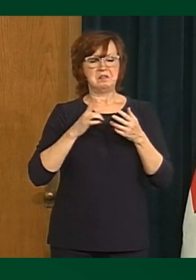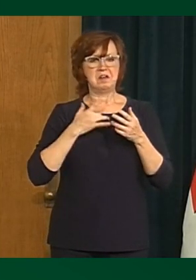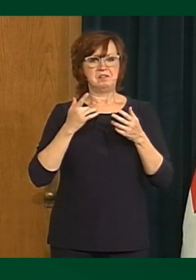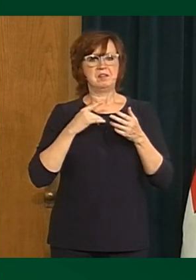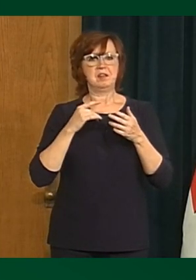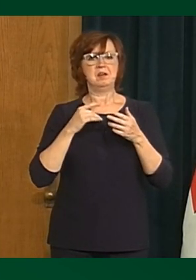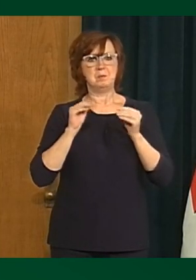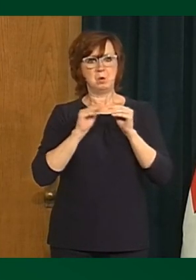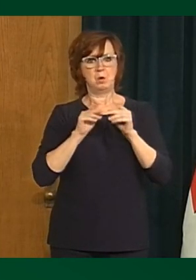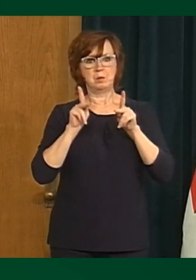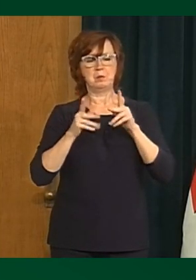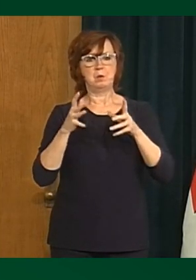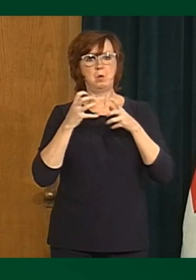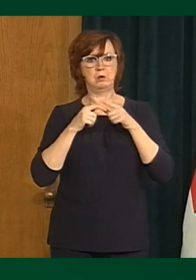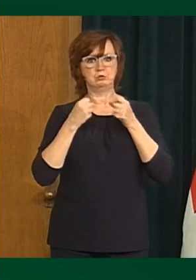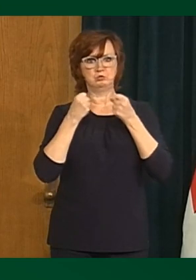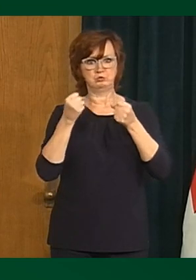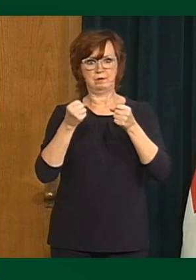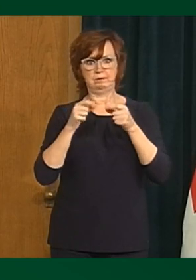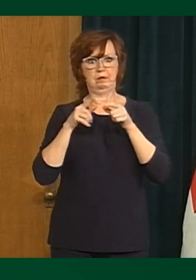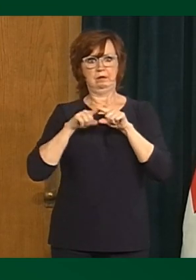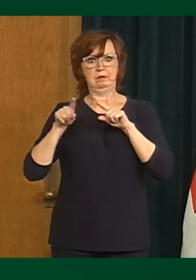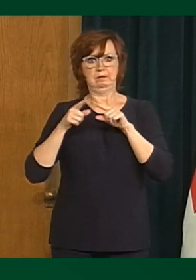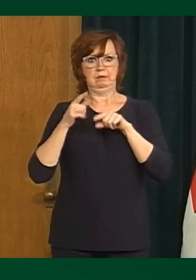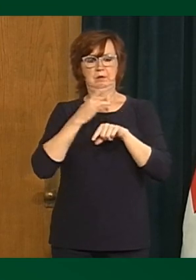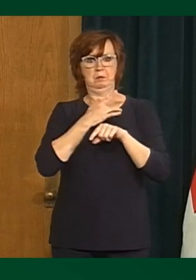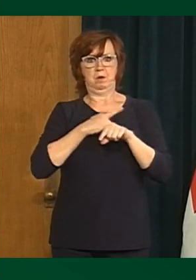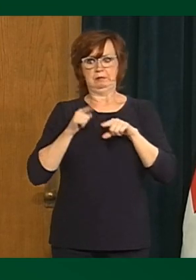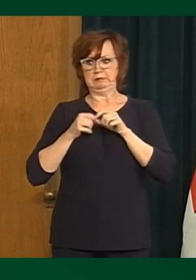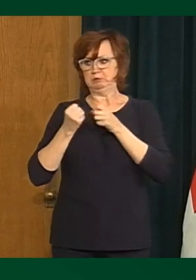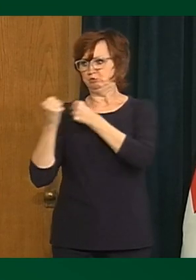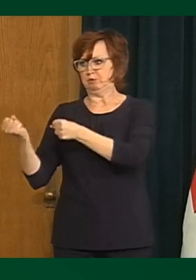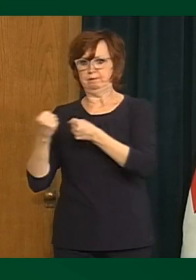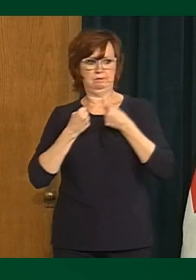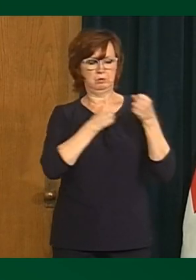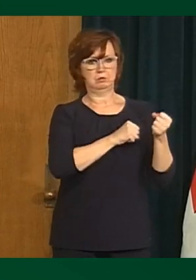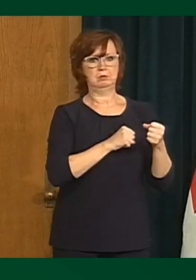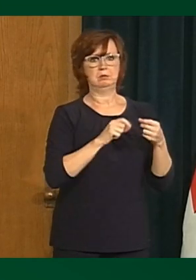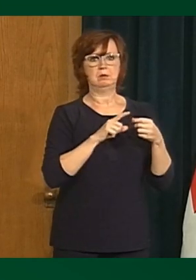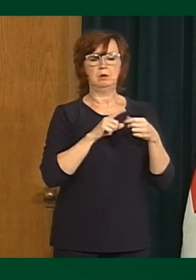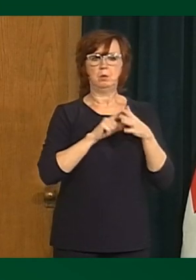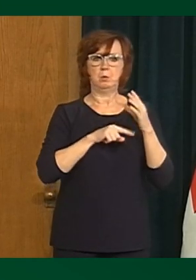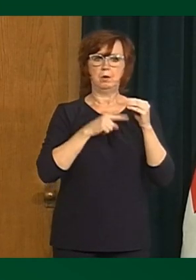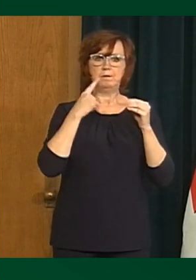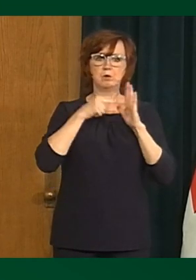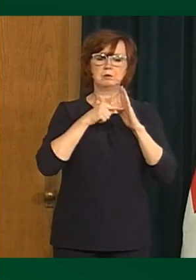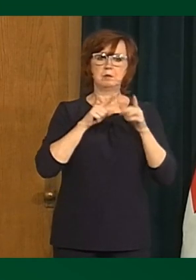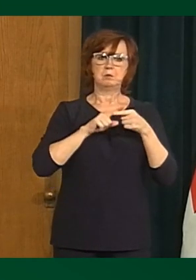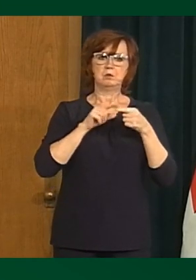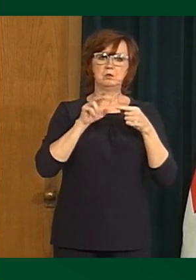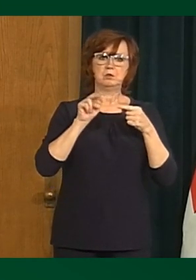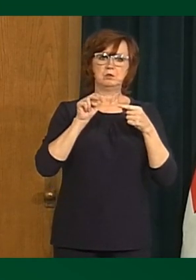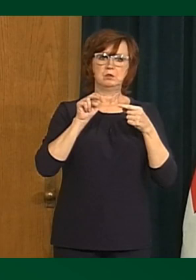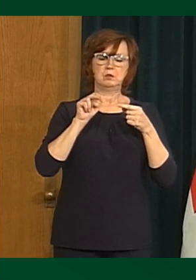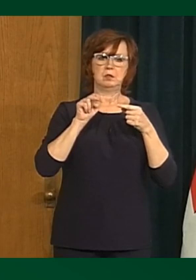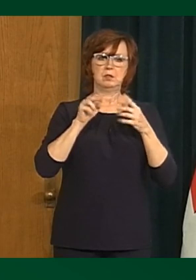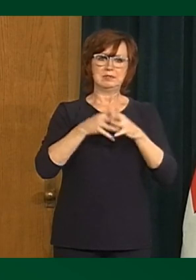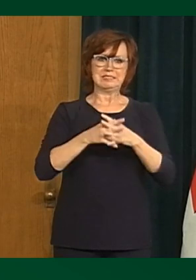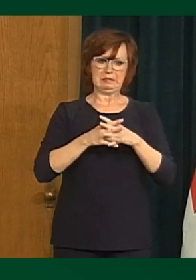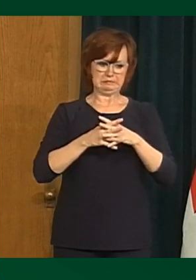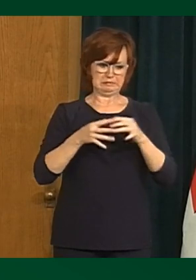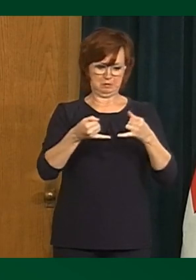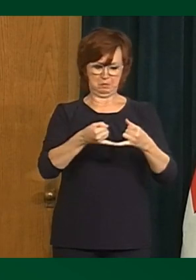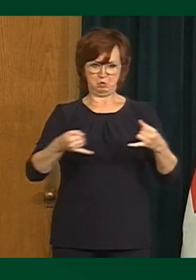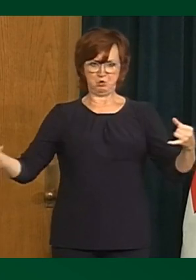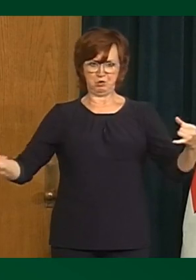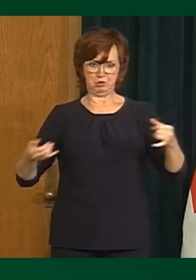important for us to remember that throughout this pandemic, there has been essential travel across the international border as well. Even with that